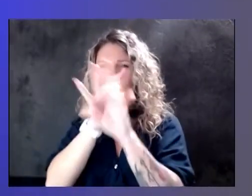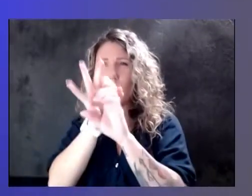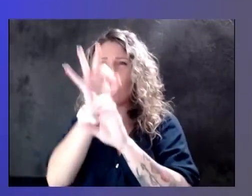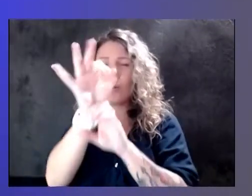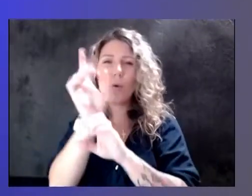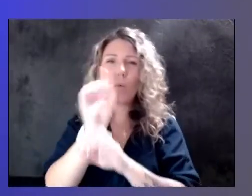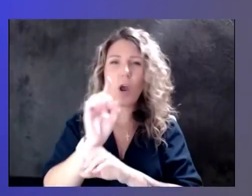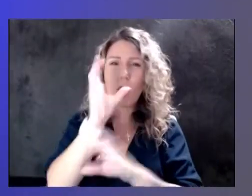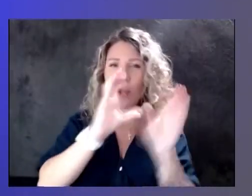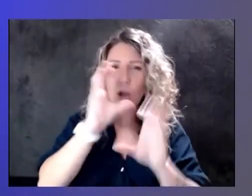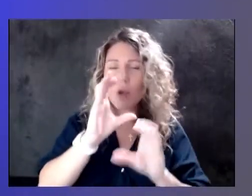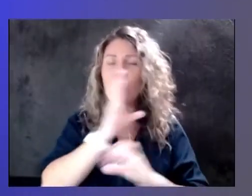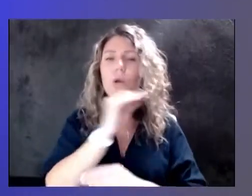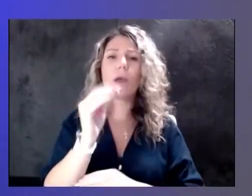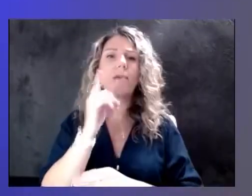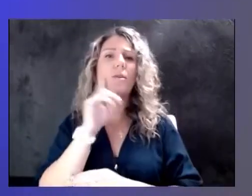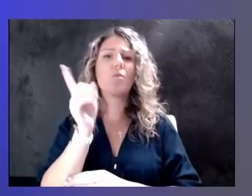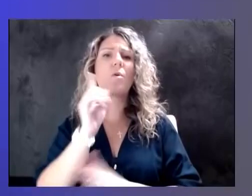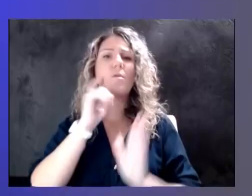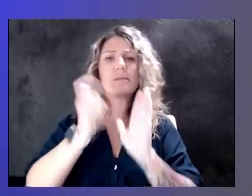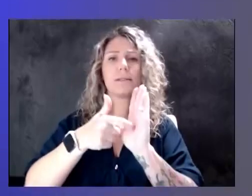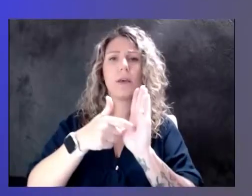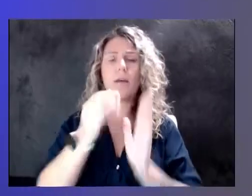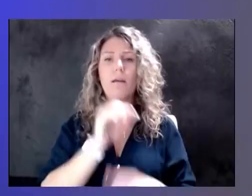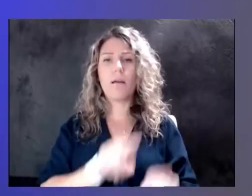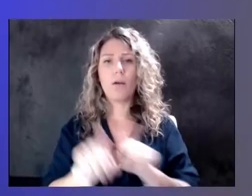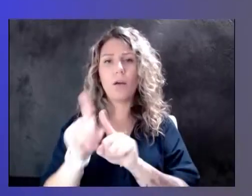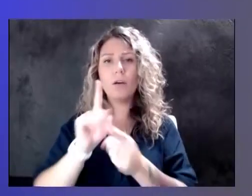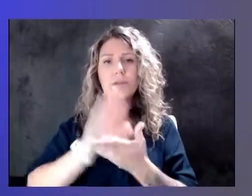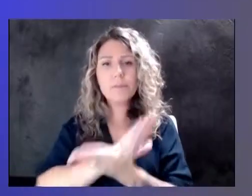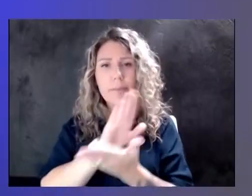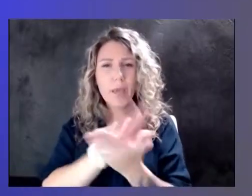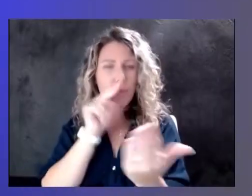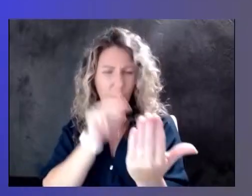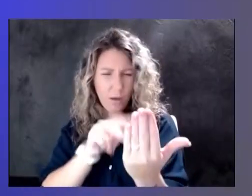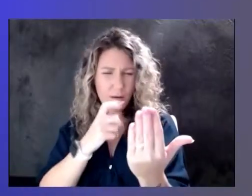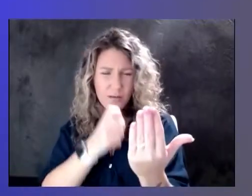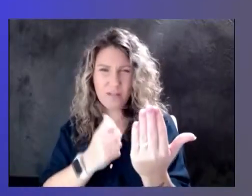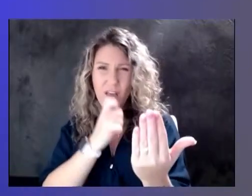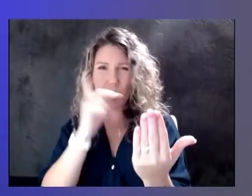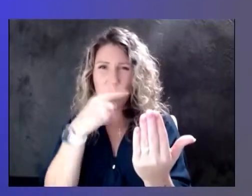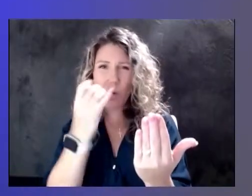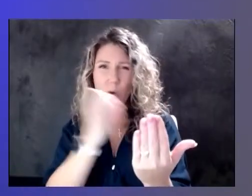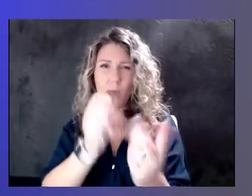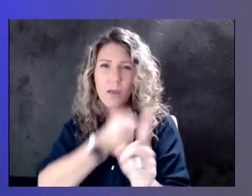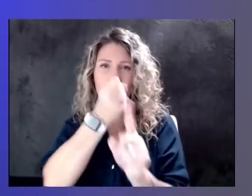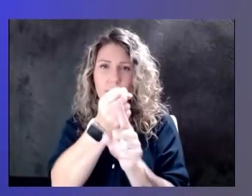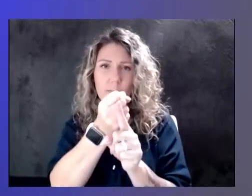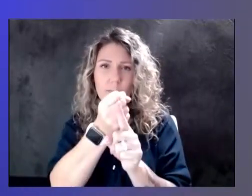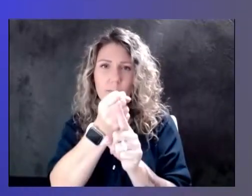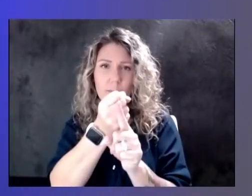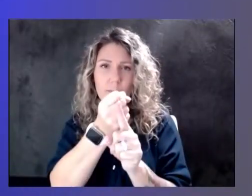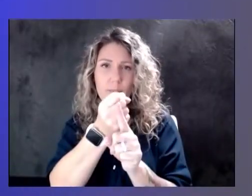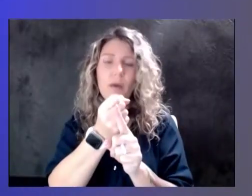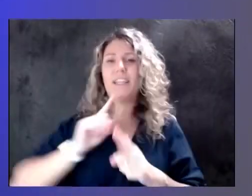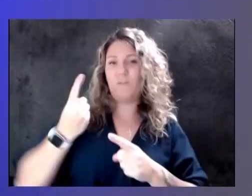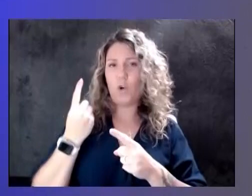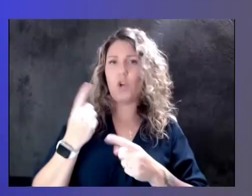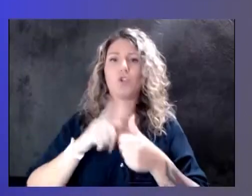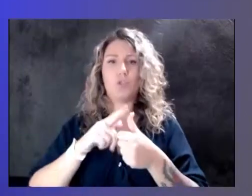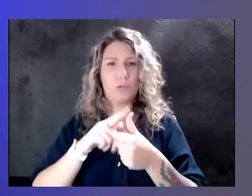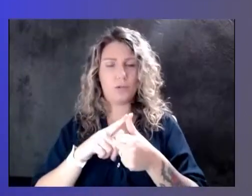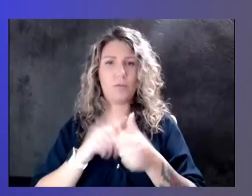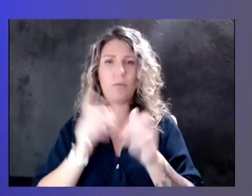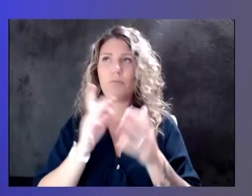our tests detect, and we make sure that on paper it doesn't look like there's going to be any impact. So that's the first thing we do. We do that essentially with all